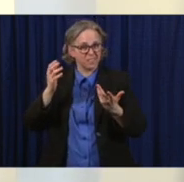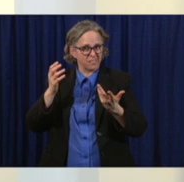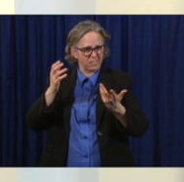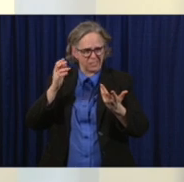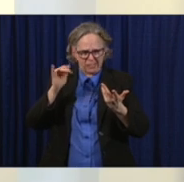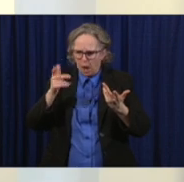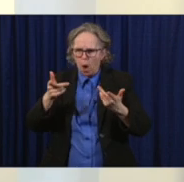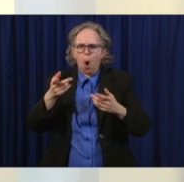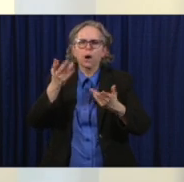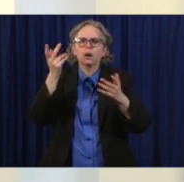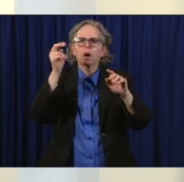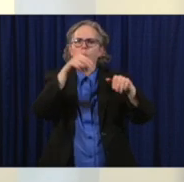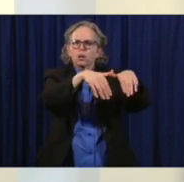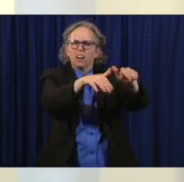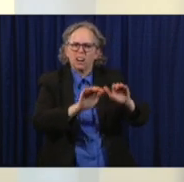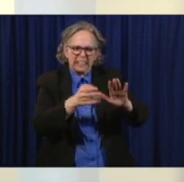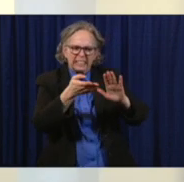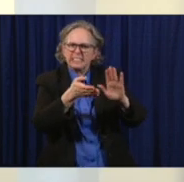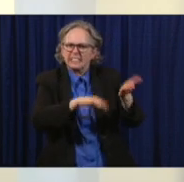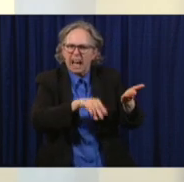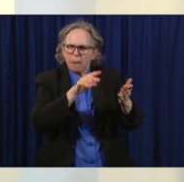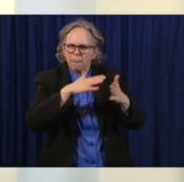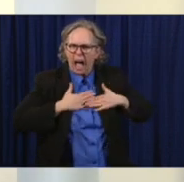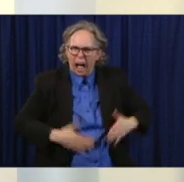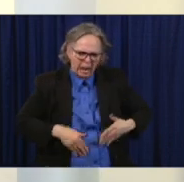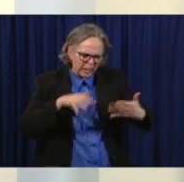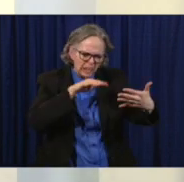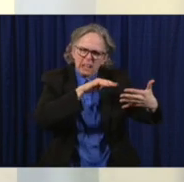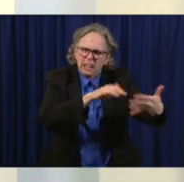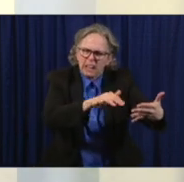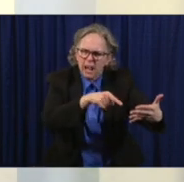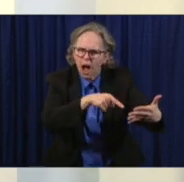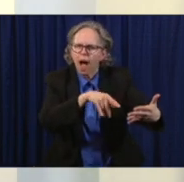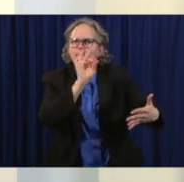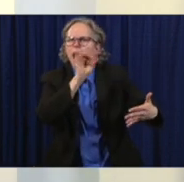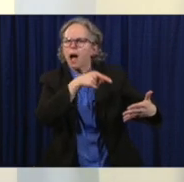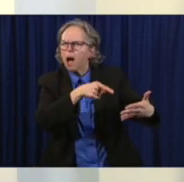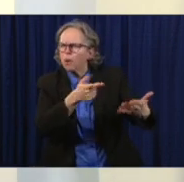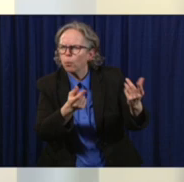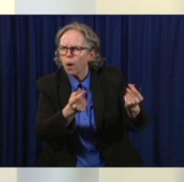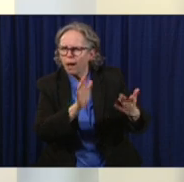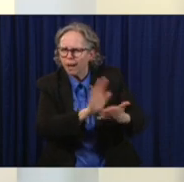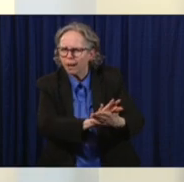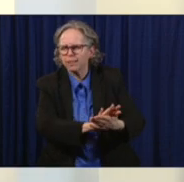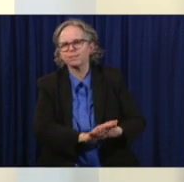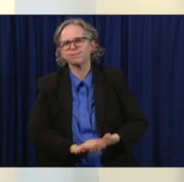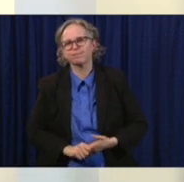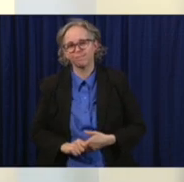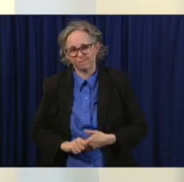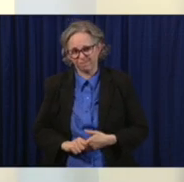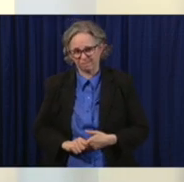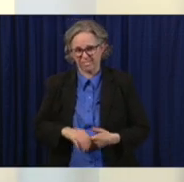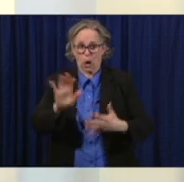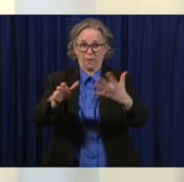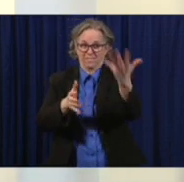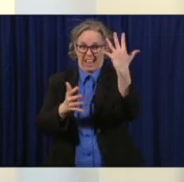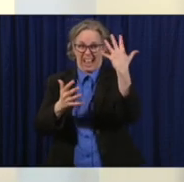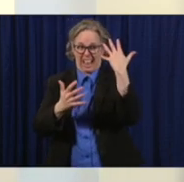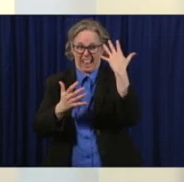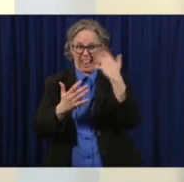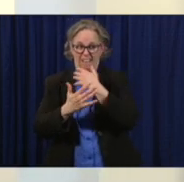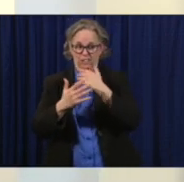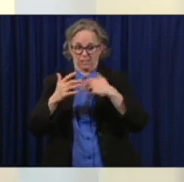in going back, our epidemiologists tell us that two of them had travel histories, one to Hawaii and one to